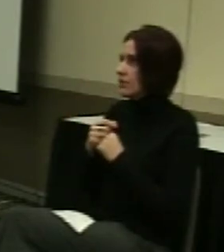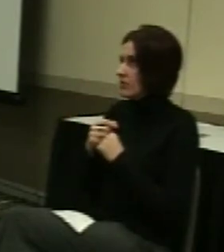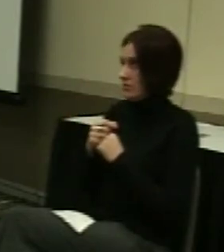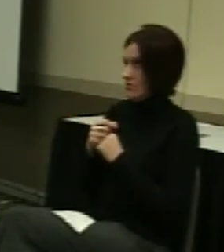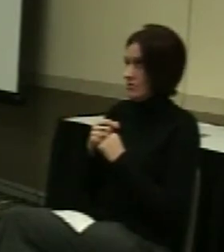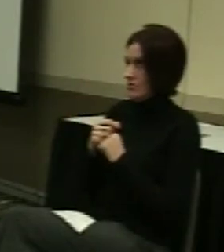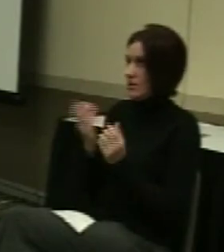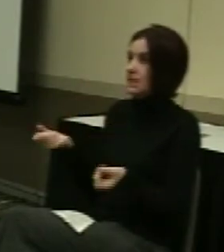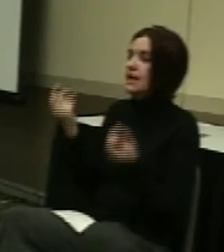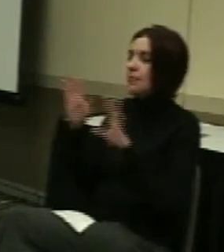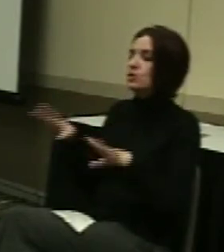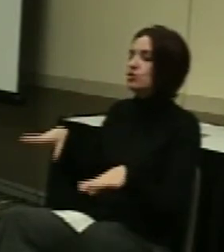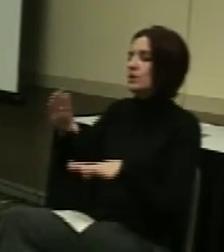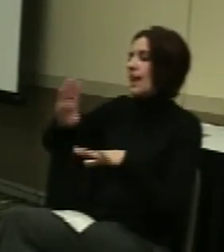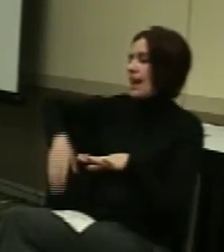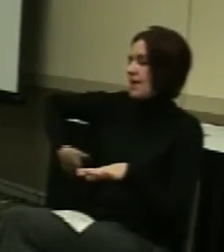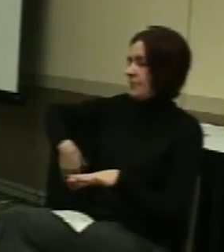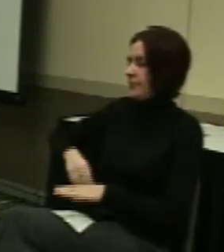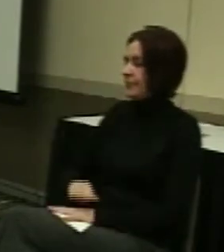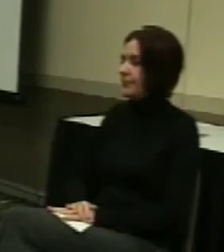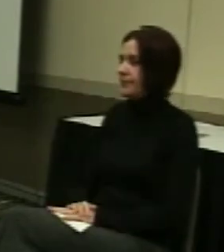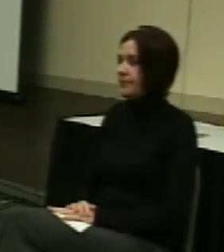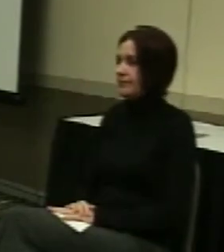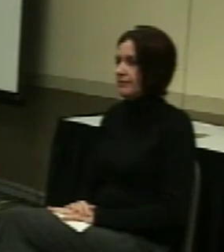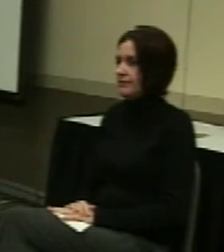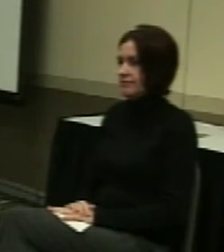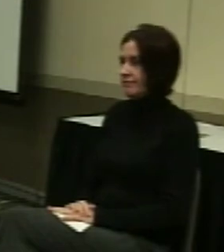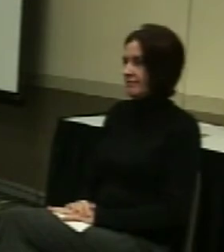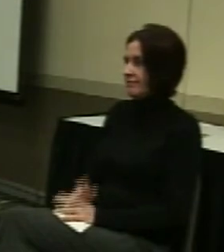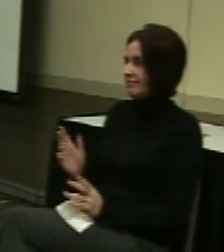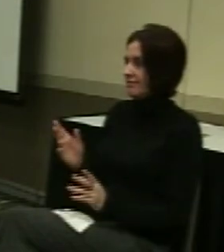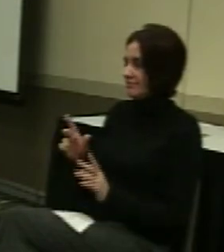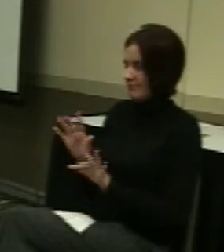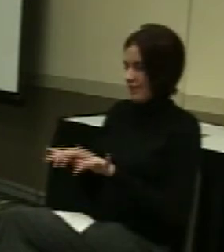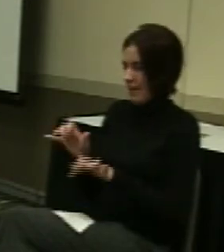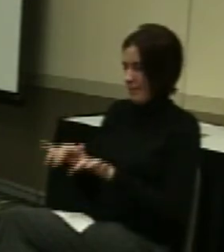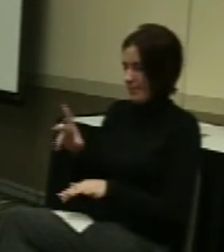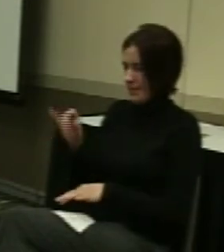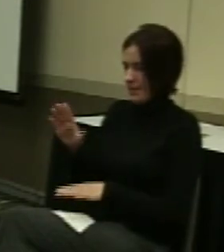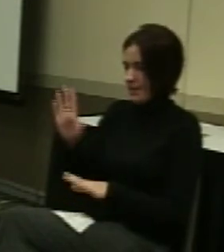children were late today. And that you could ask your database, how many children were late today?